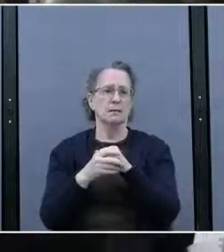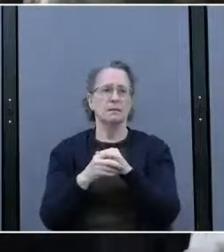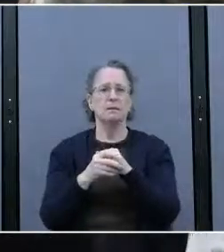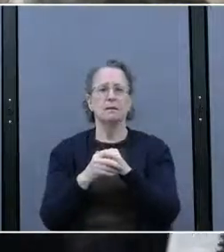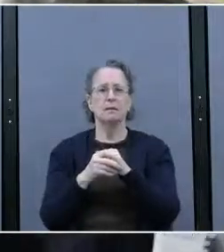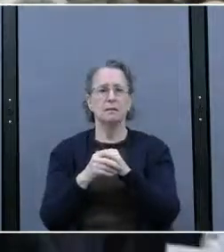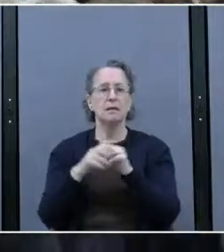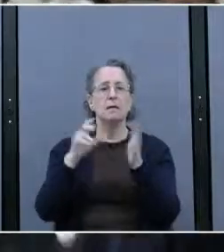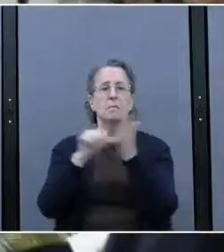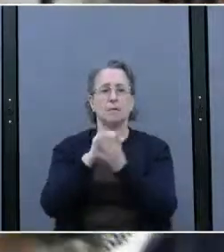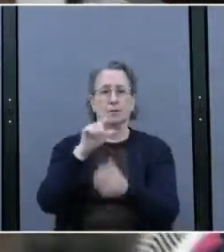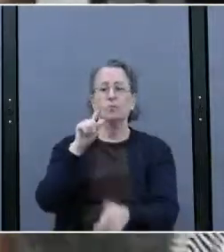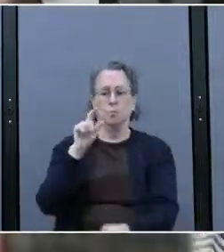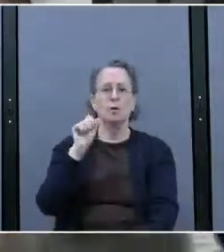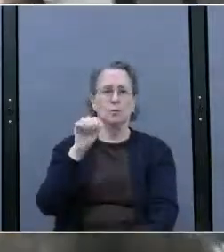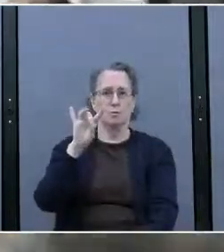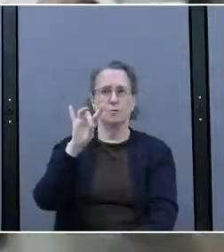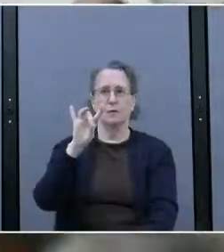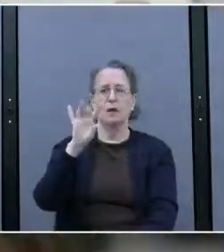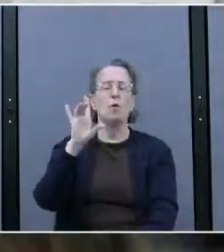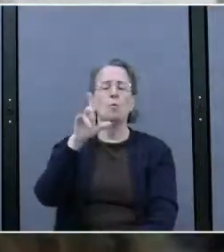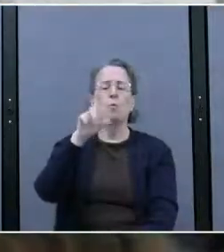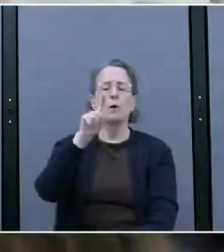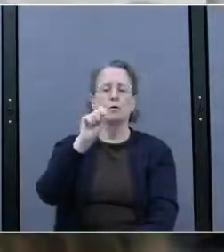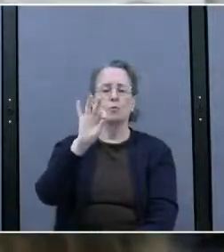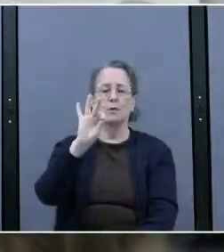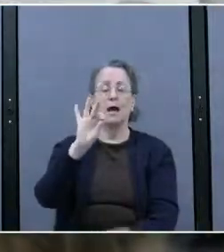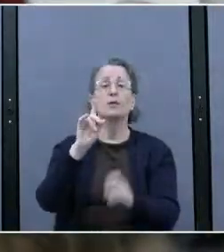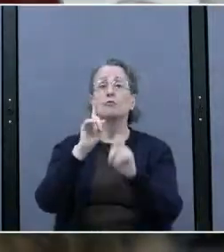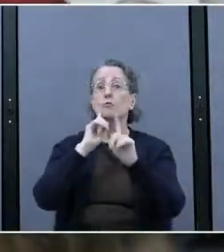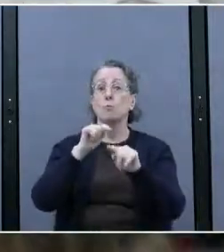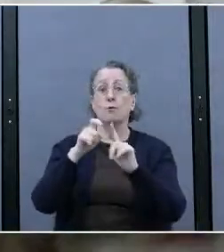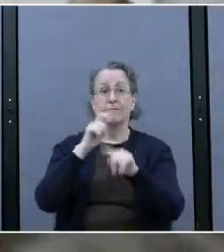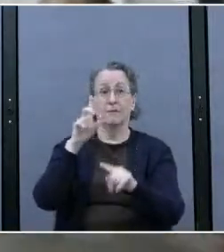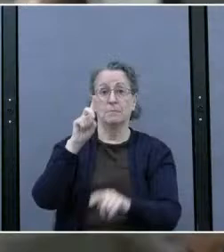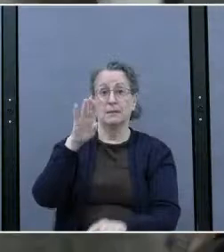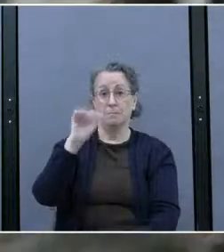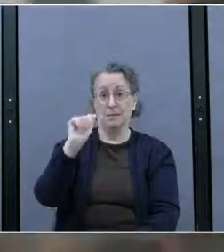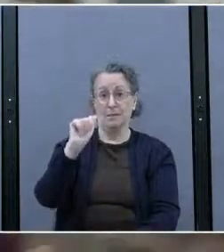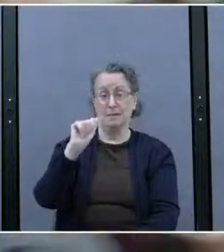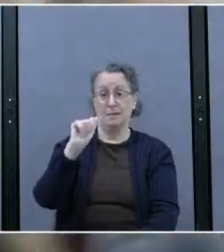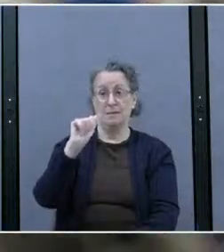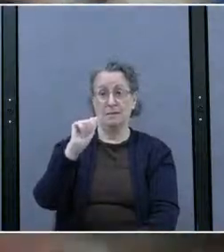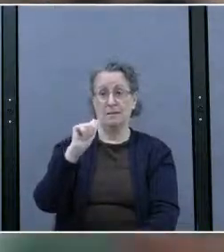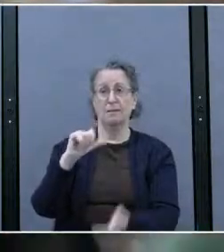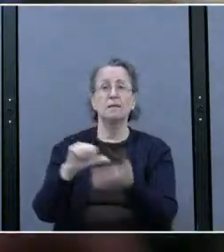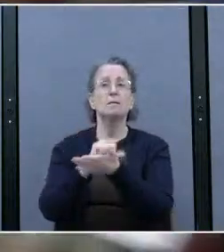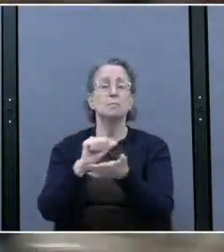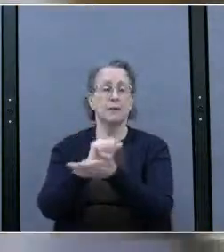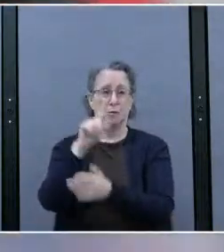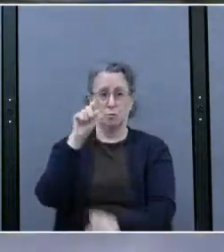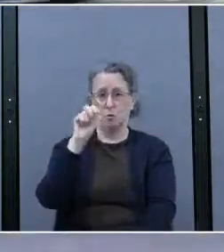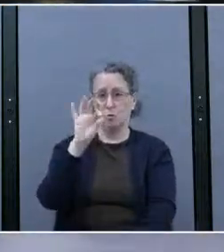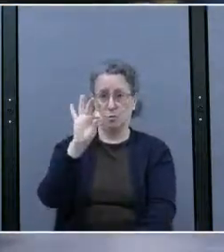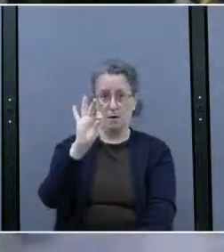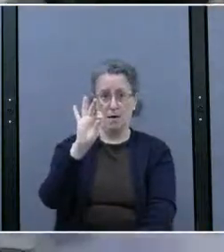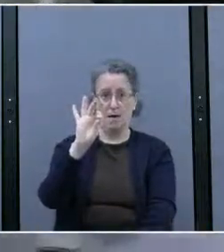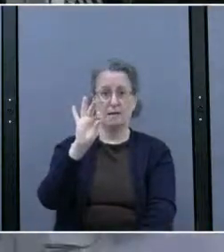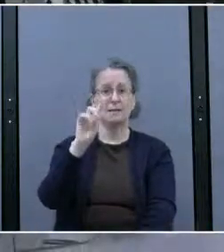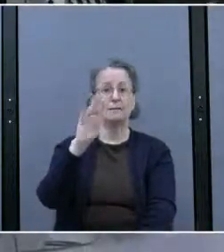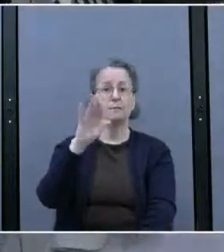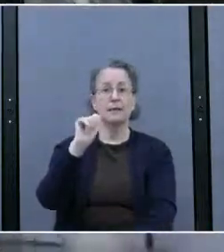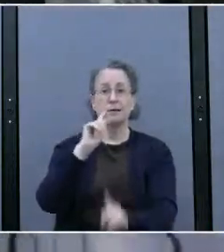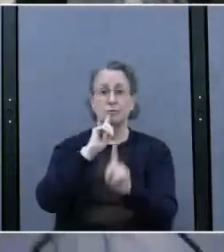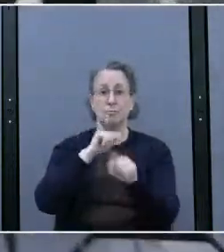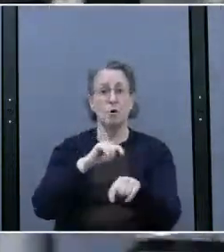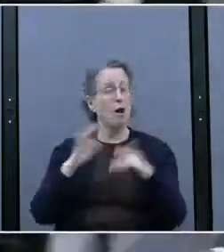page 109, there's a report from DBA. Thank you. Page 109, there's a report from DBA. See, we do